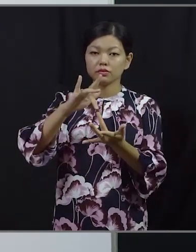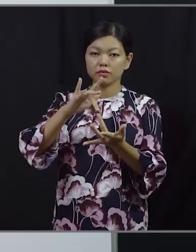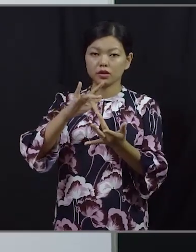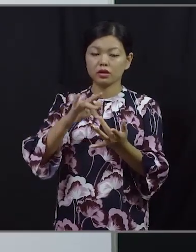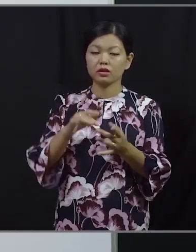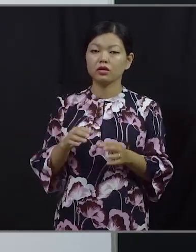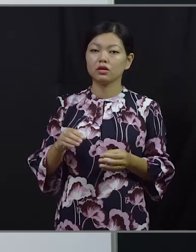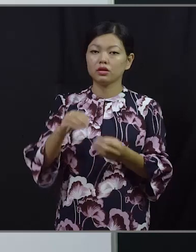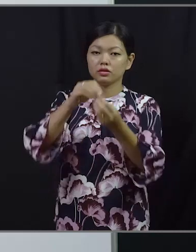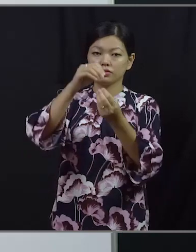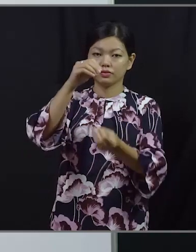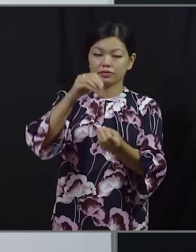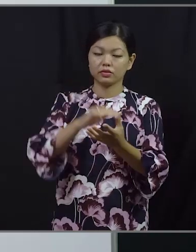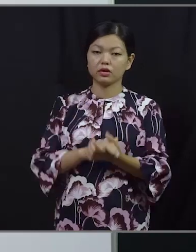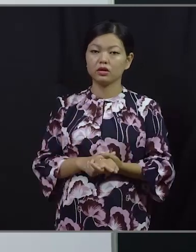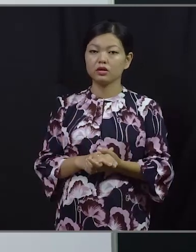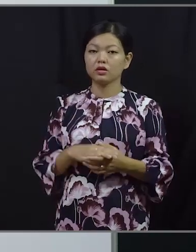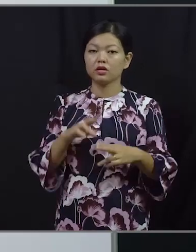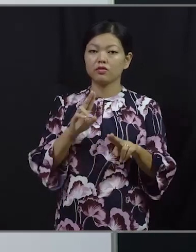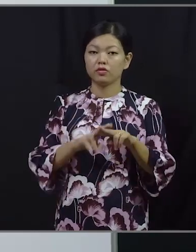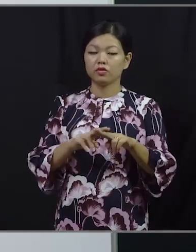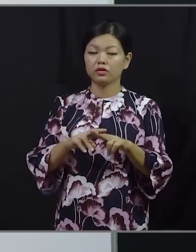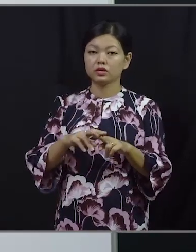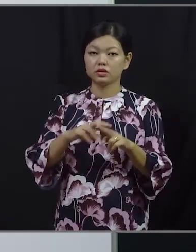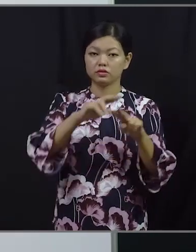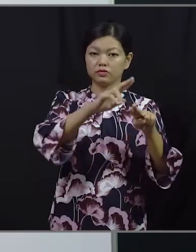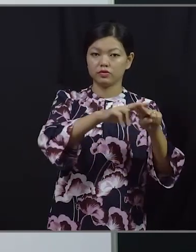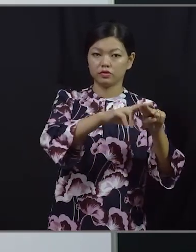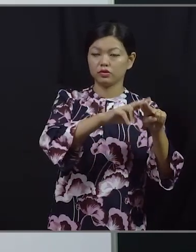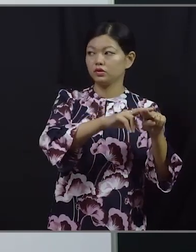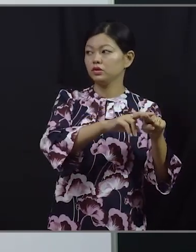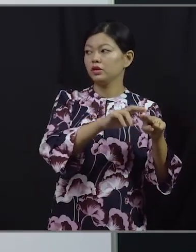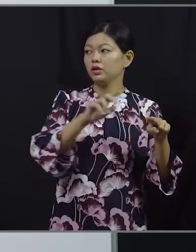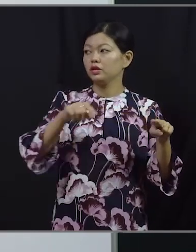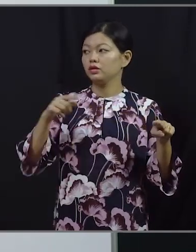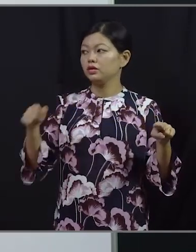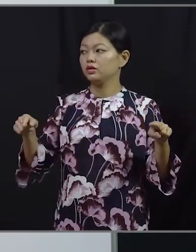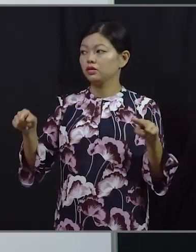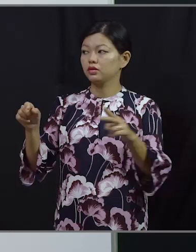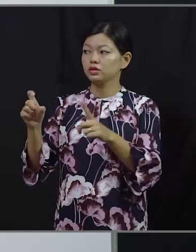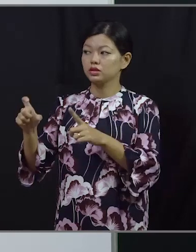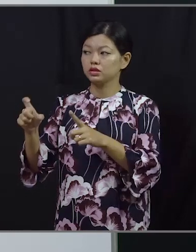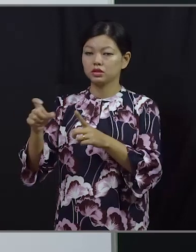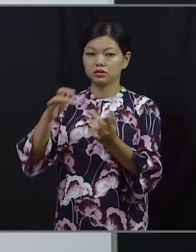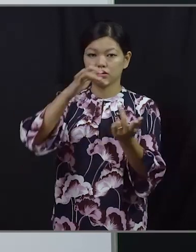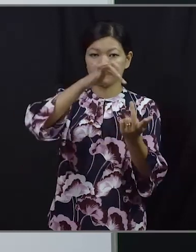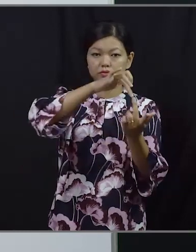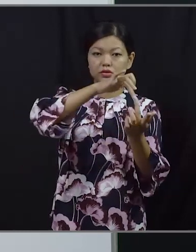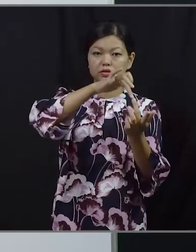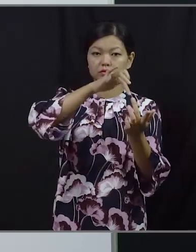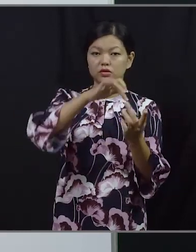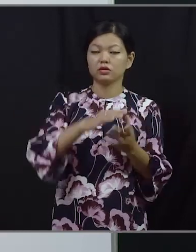optical center of the convex lens, and the image will form at the least distance of distinct vision. Means